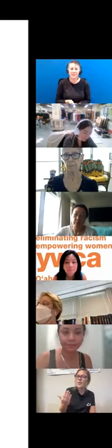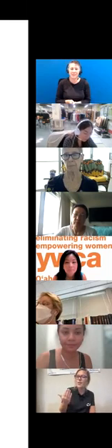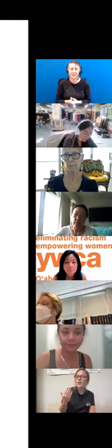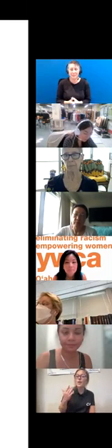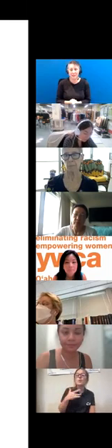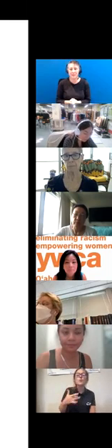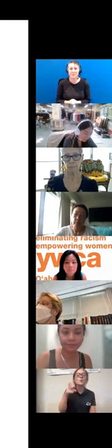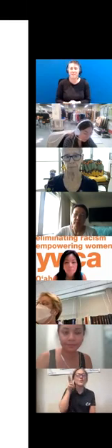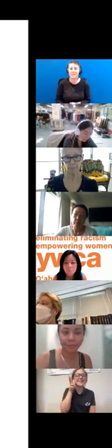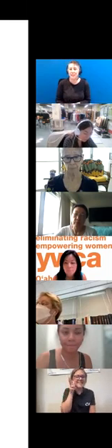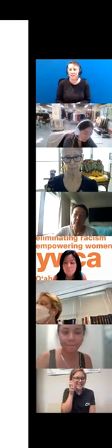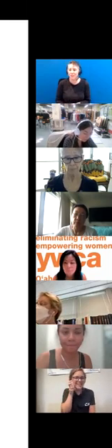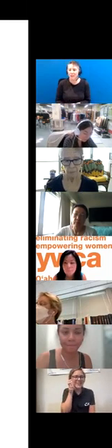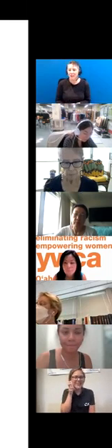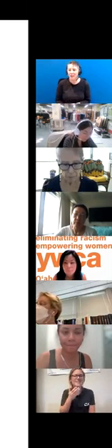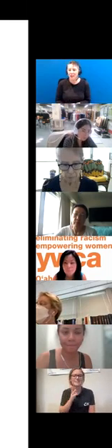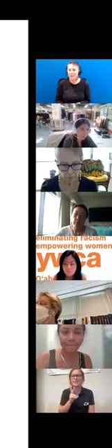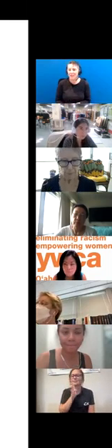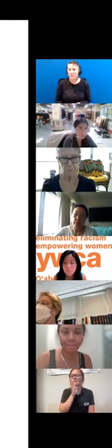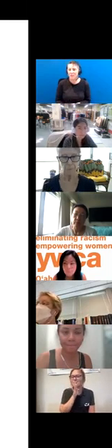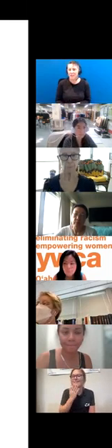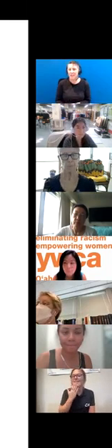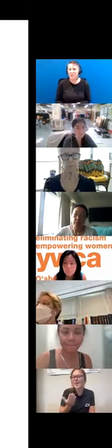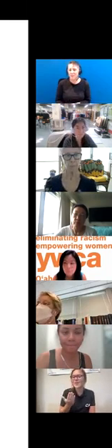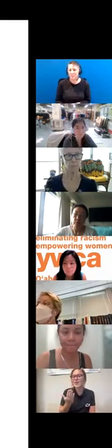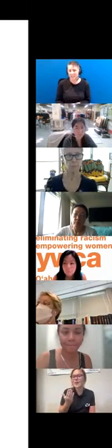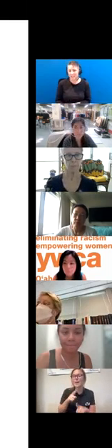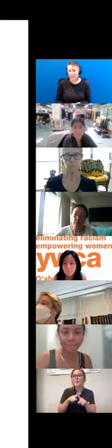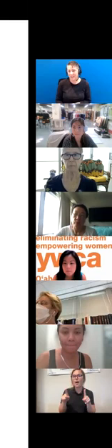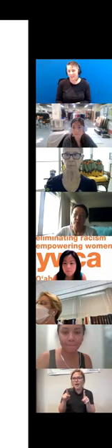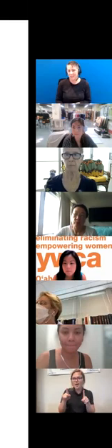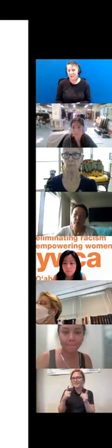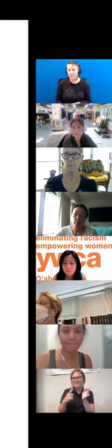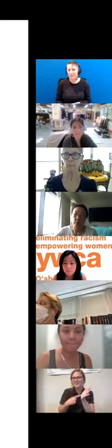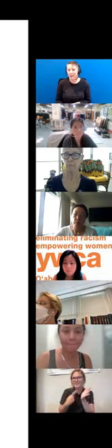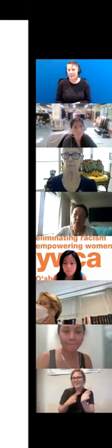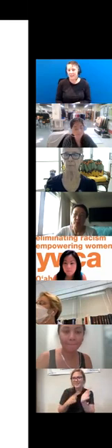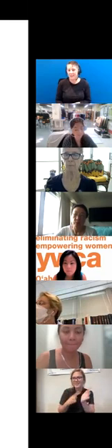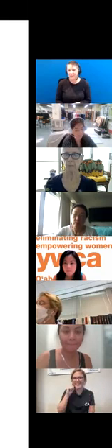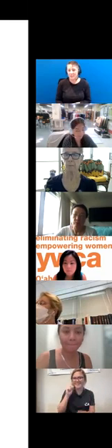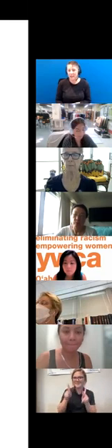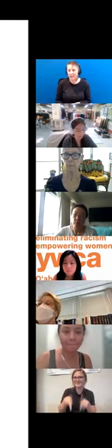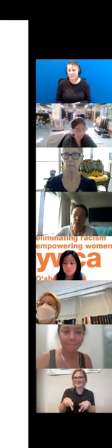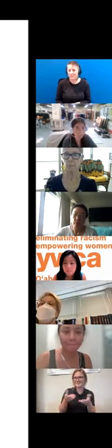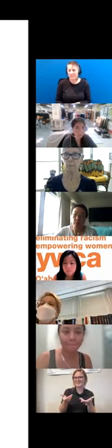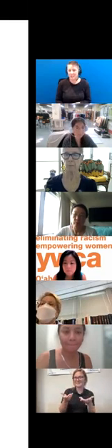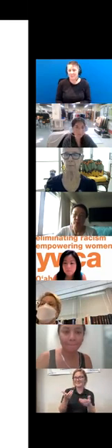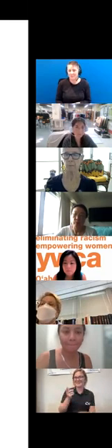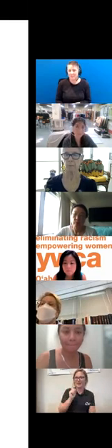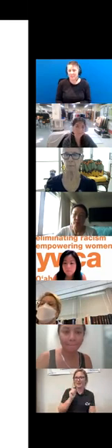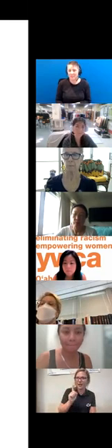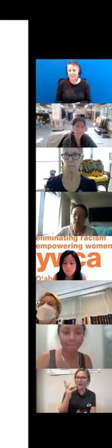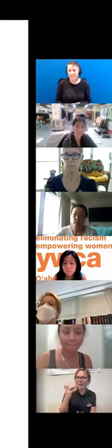and you expect people to say thank you, and usually hear people say thank you, but sometimes a